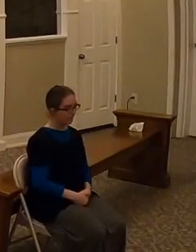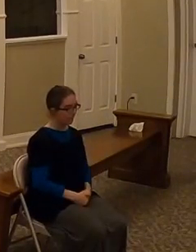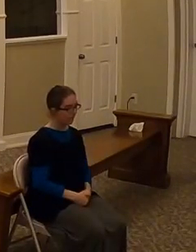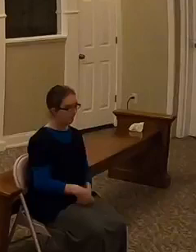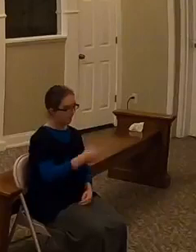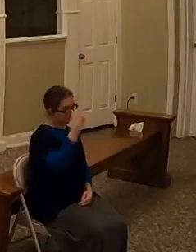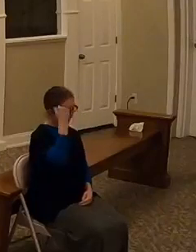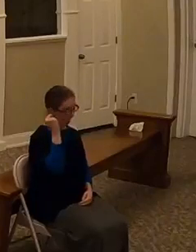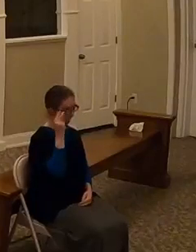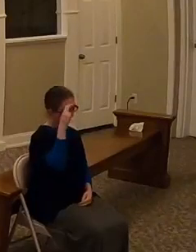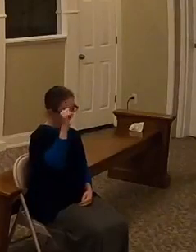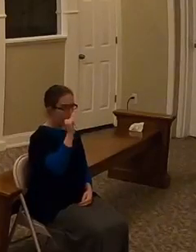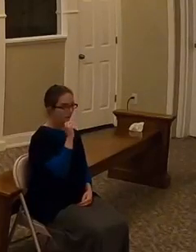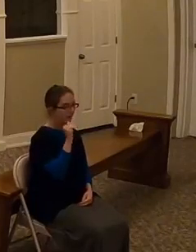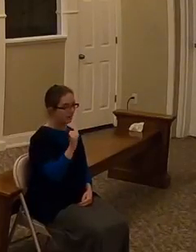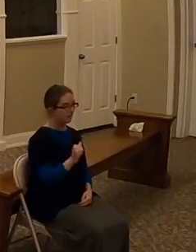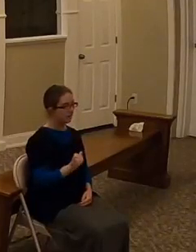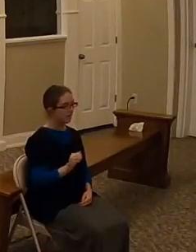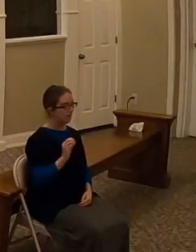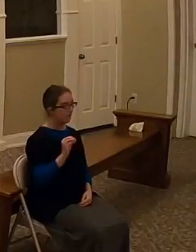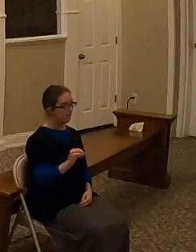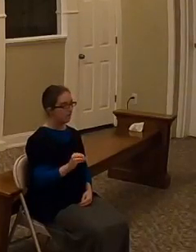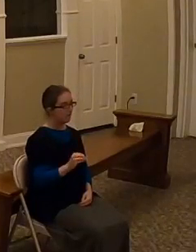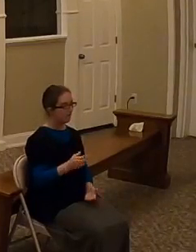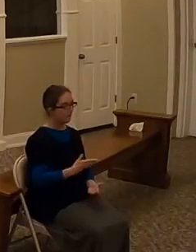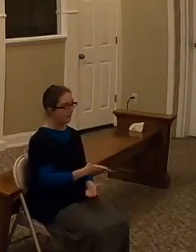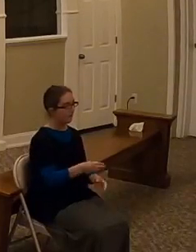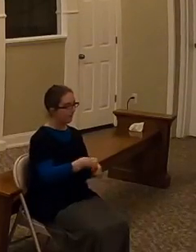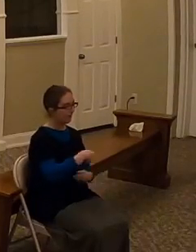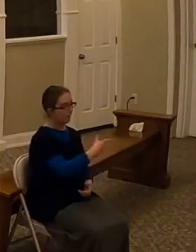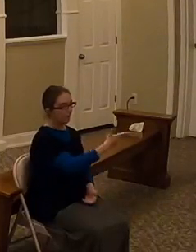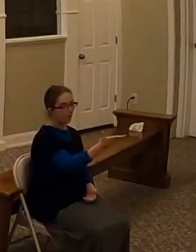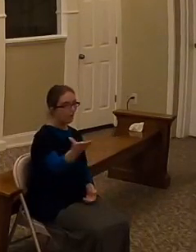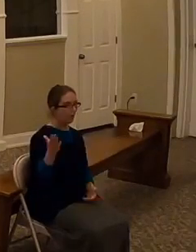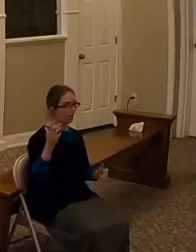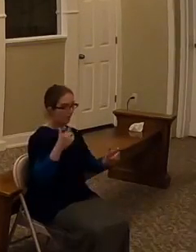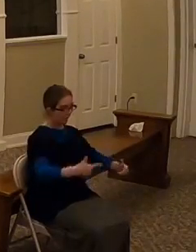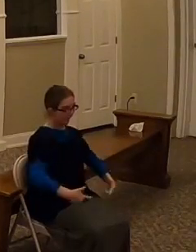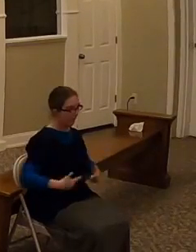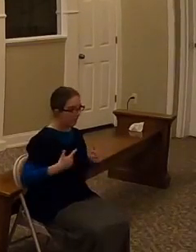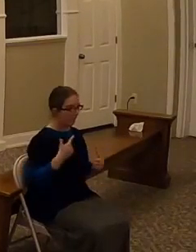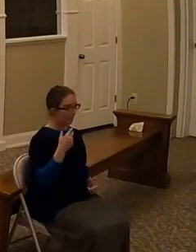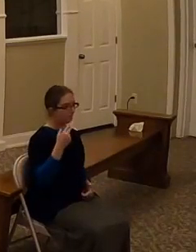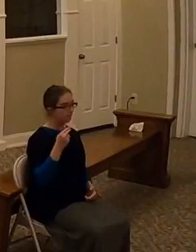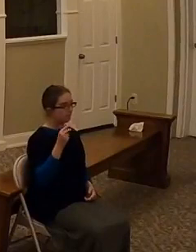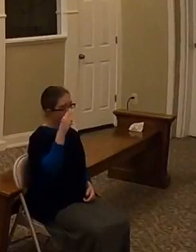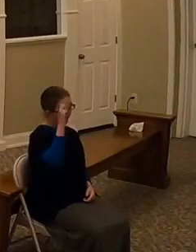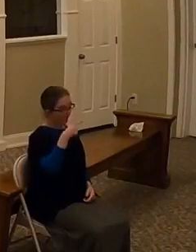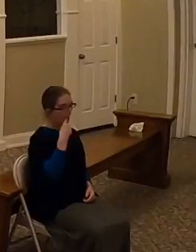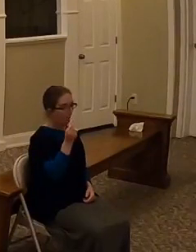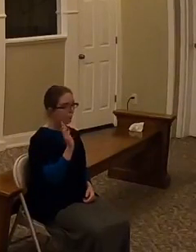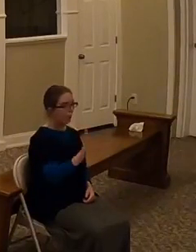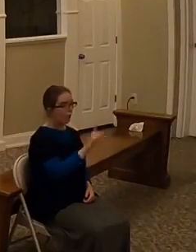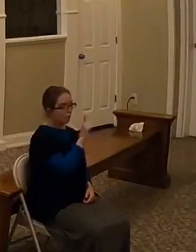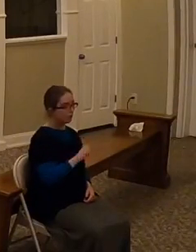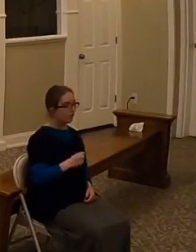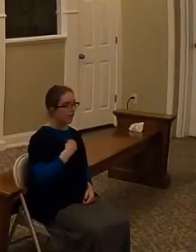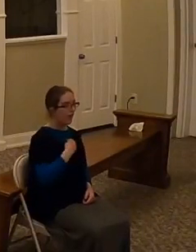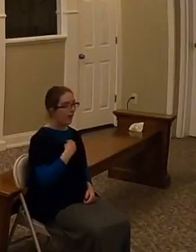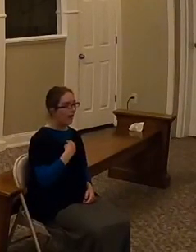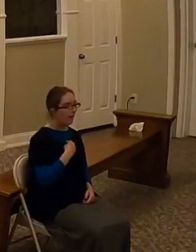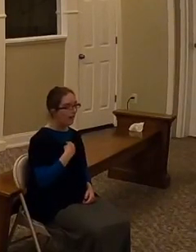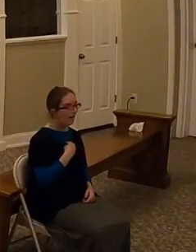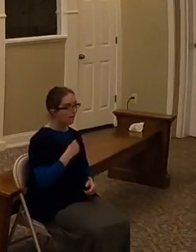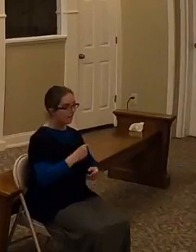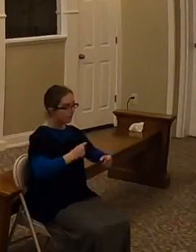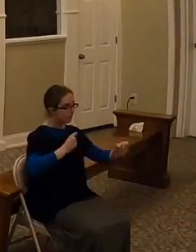Amen. Because He is a fixed object in our lives. Amen. He said, I'm the Lord thy God, and I what? Change